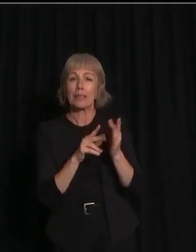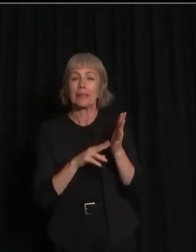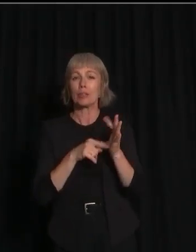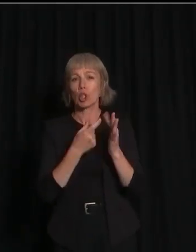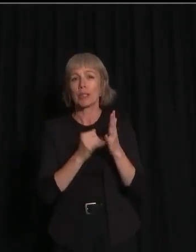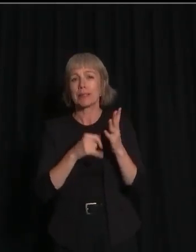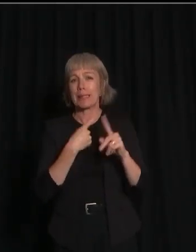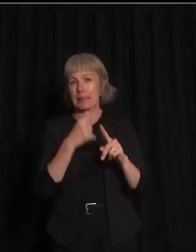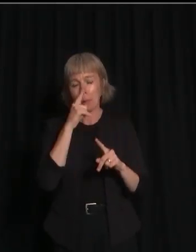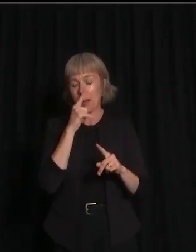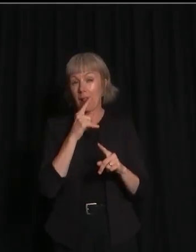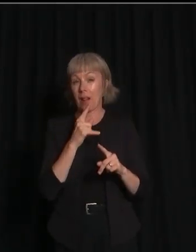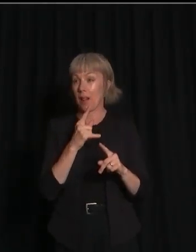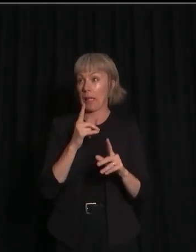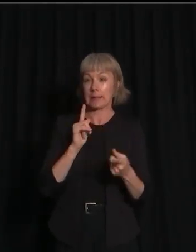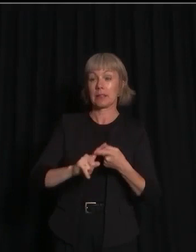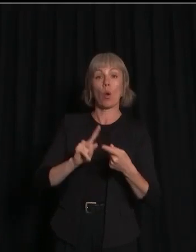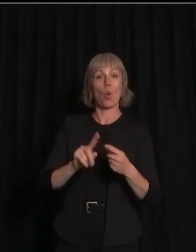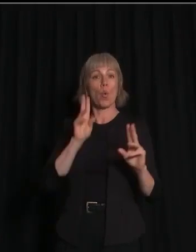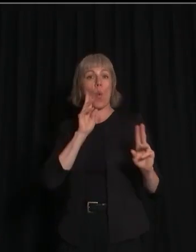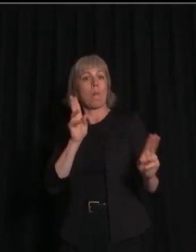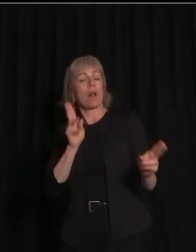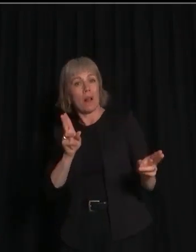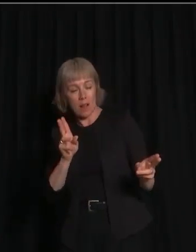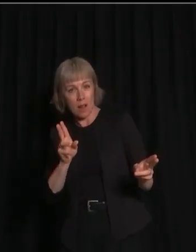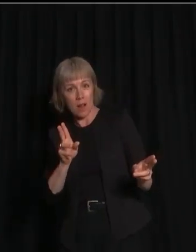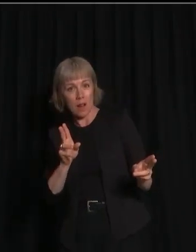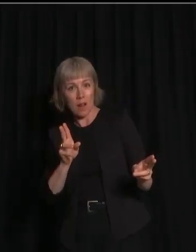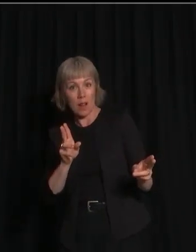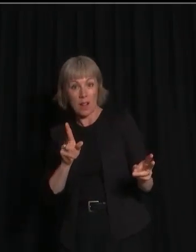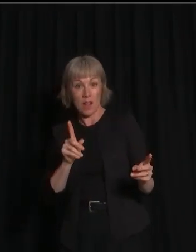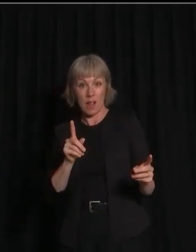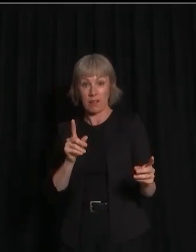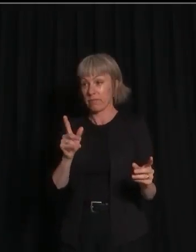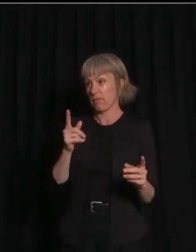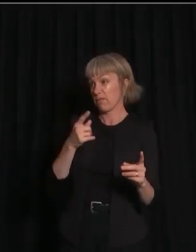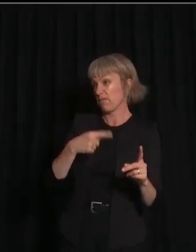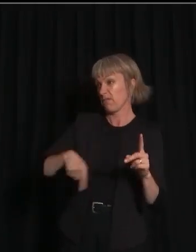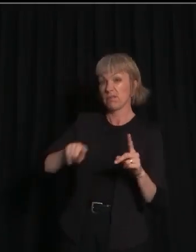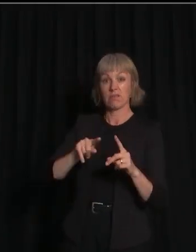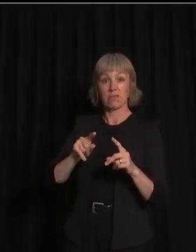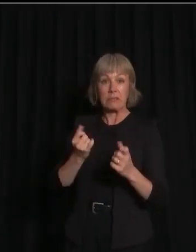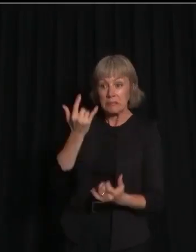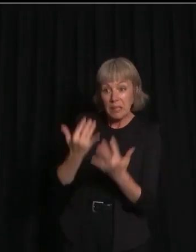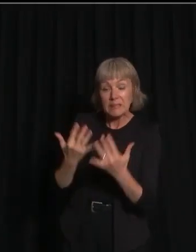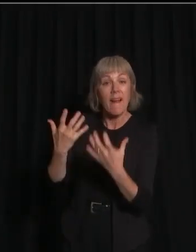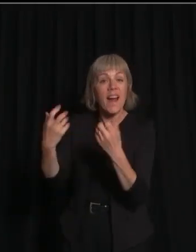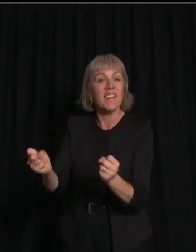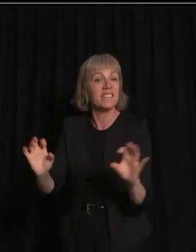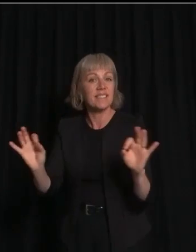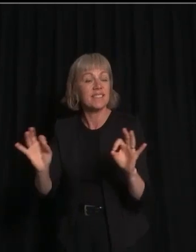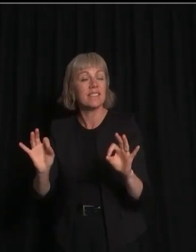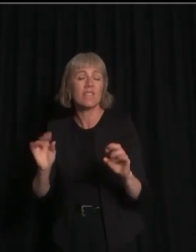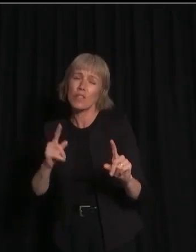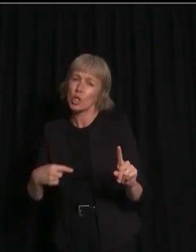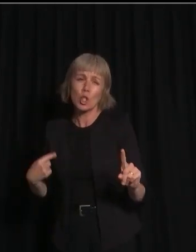so normalized and not known much about, because, you know, for so long intersex people